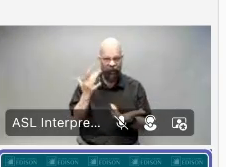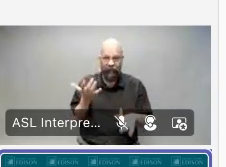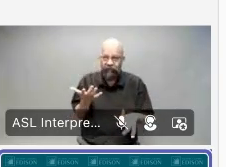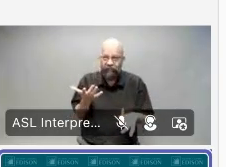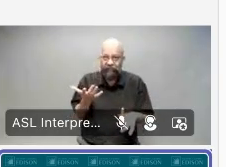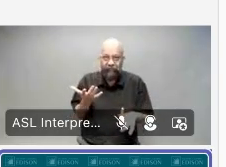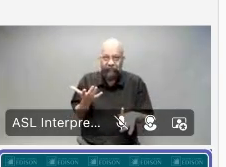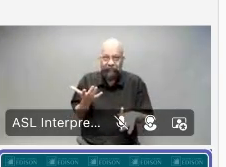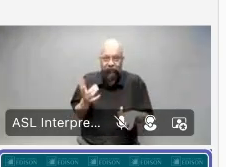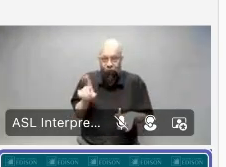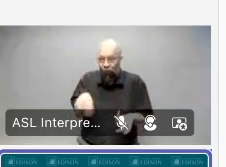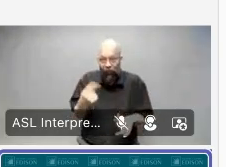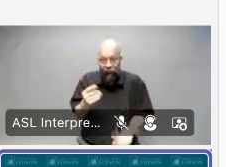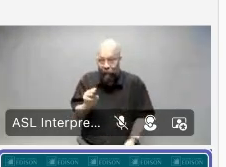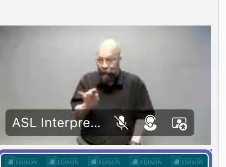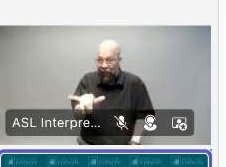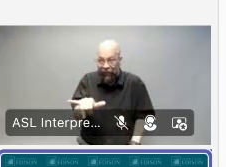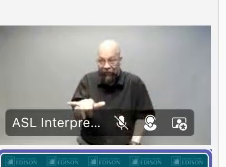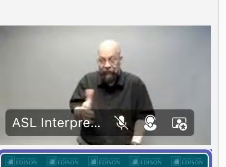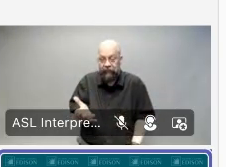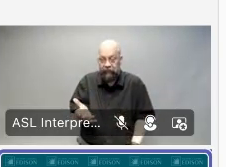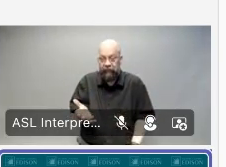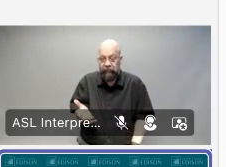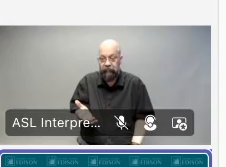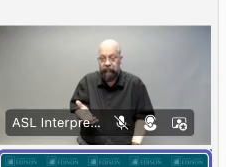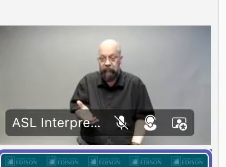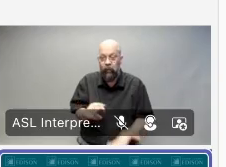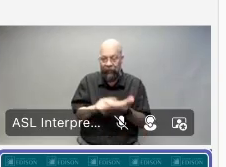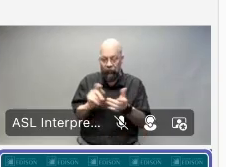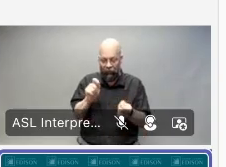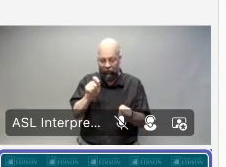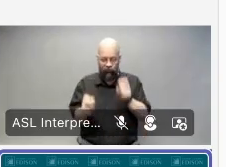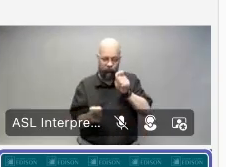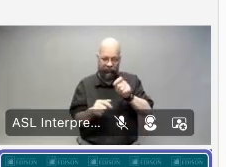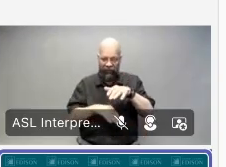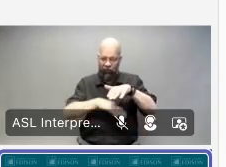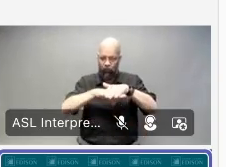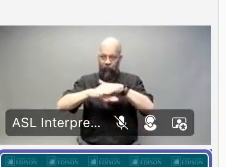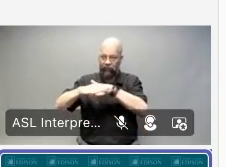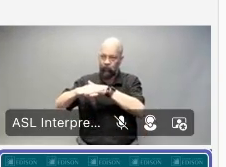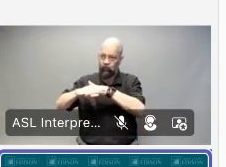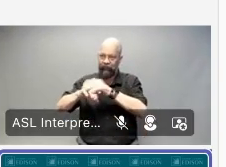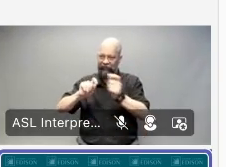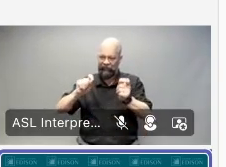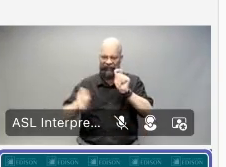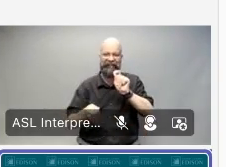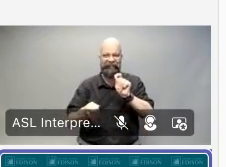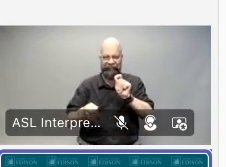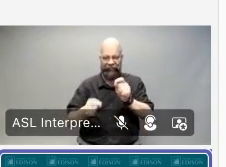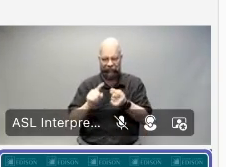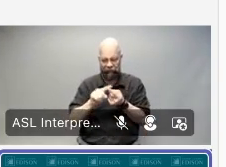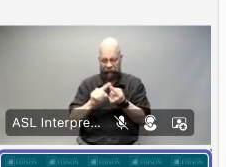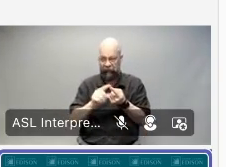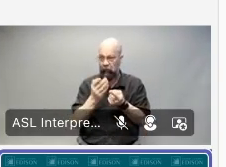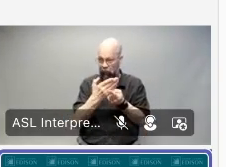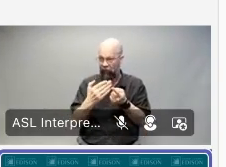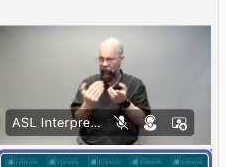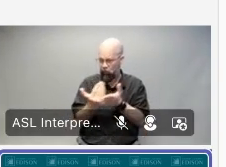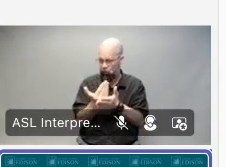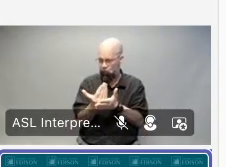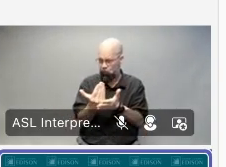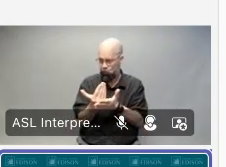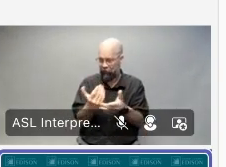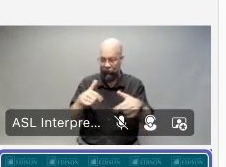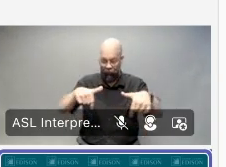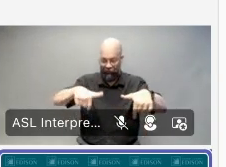we're seeing more extreme weather, and so that has caused us to adjust our thresholds. And so that's part of the new, that's why we're doing